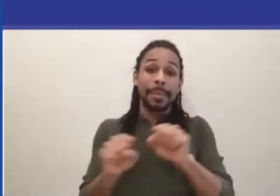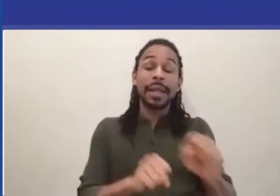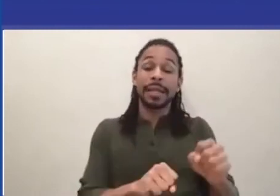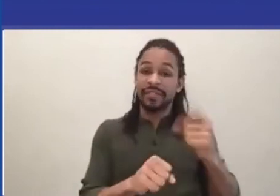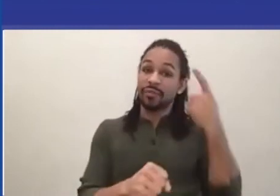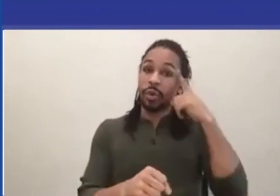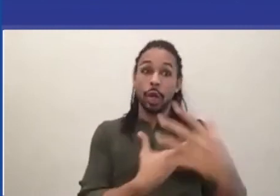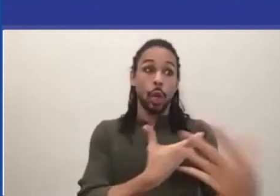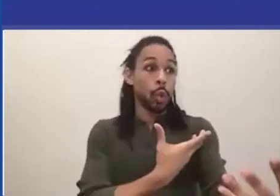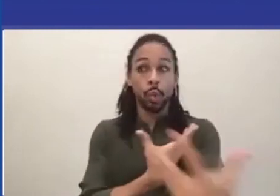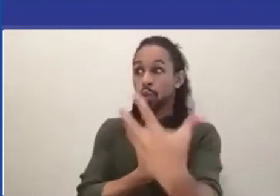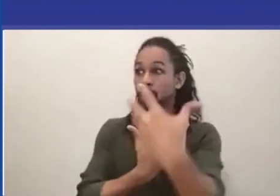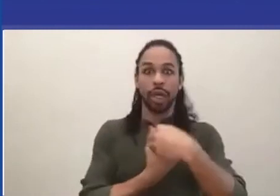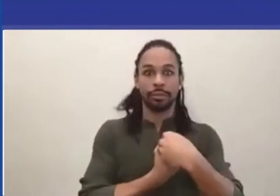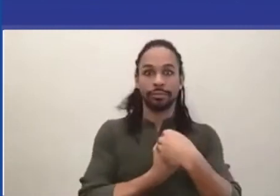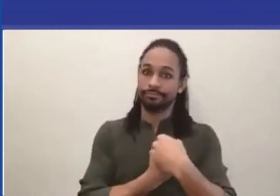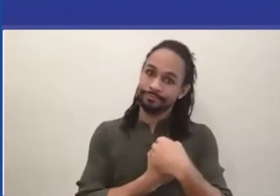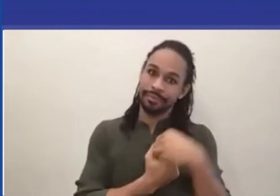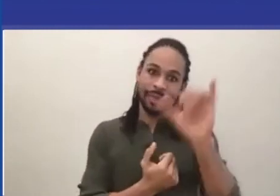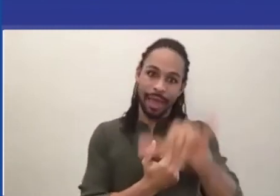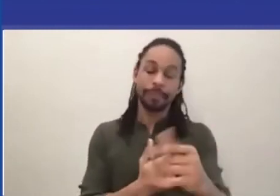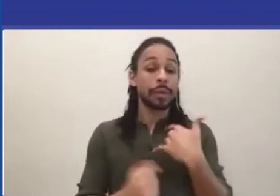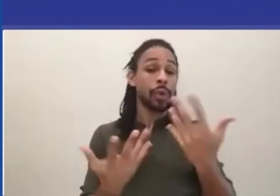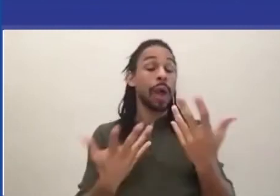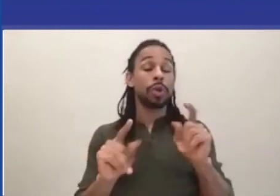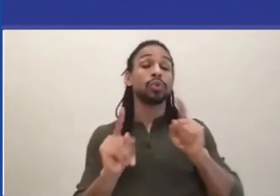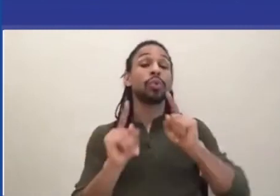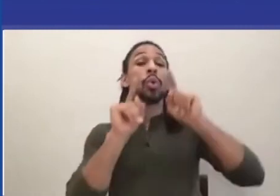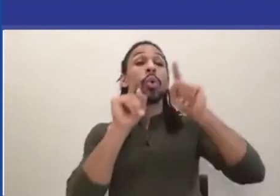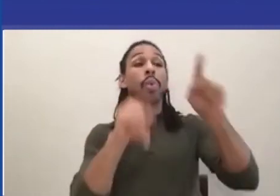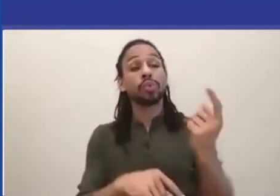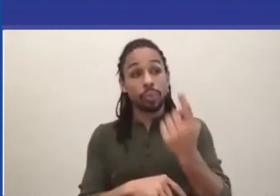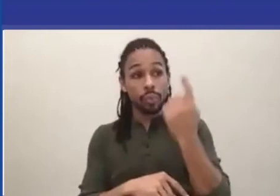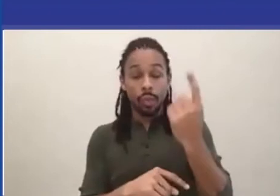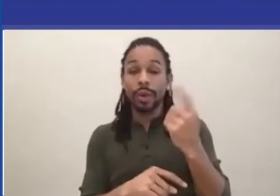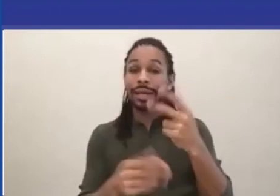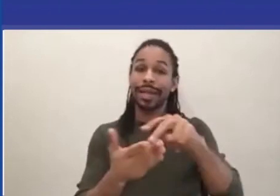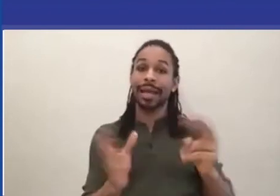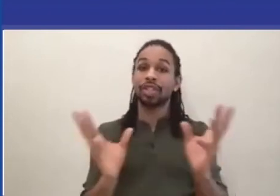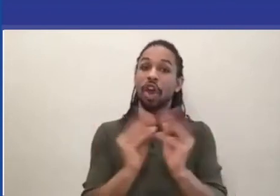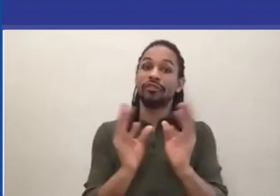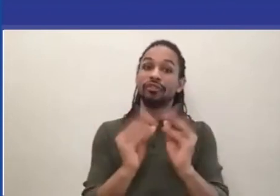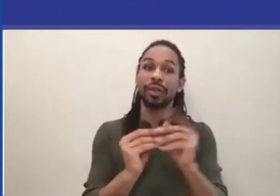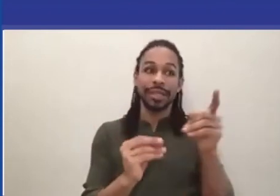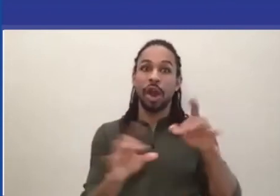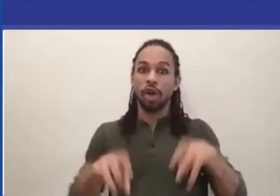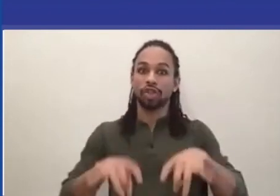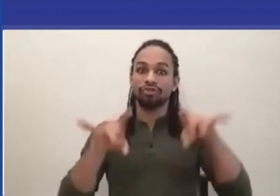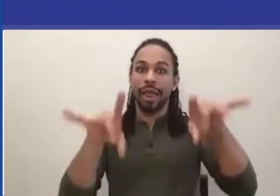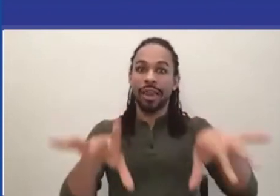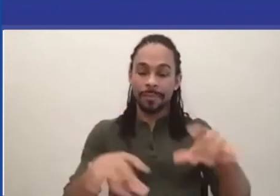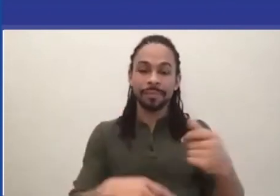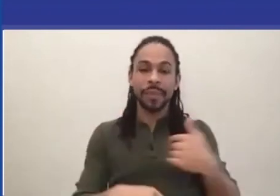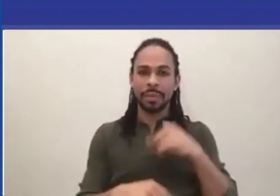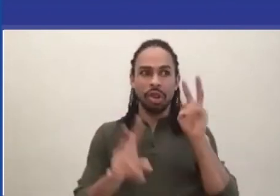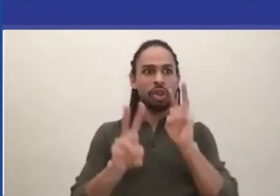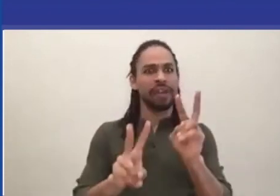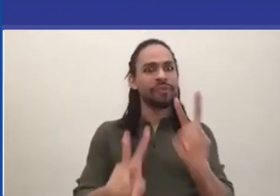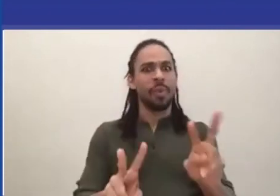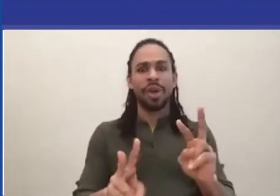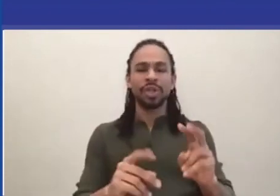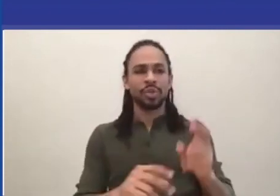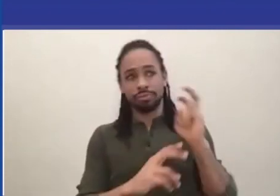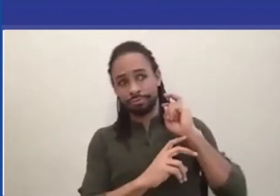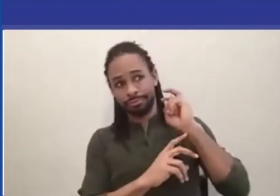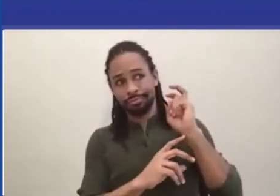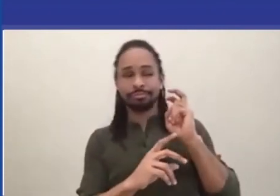Australia. And I was looking forward to traveling 22 hours, like, oh, Lord, I'm looking forward to that. No, but I